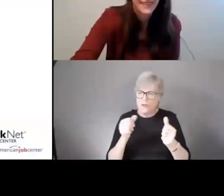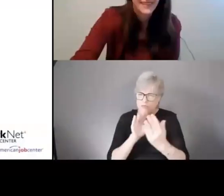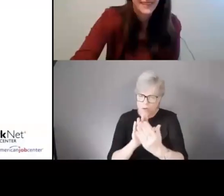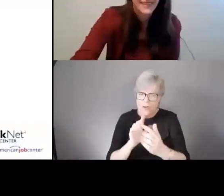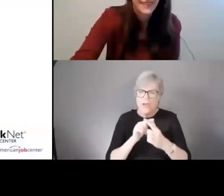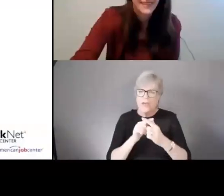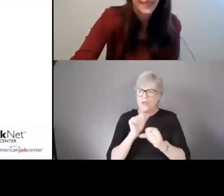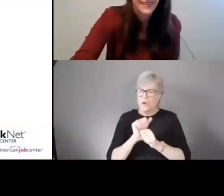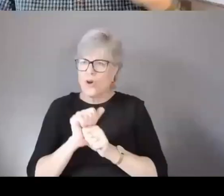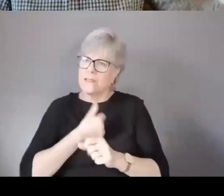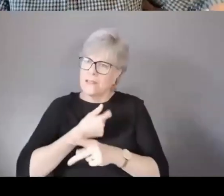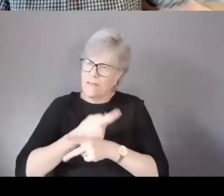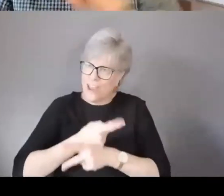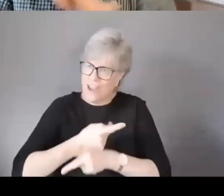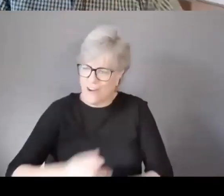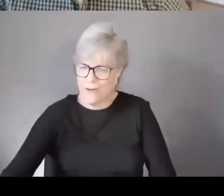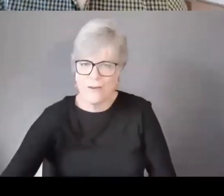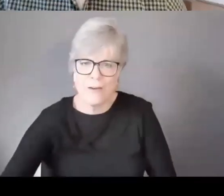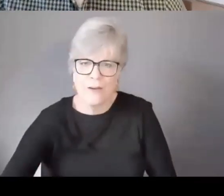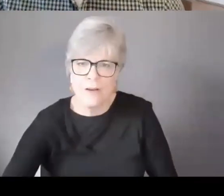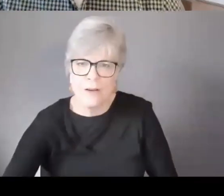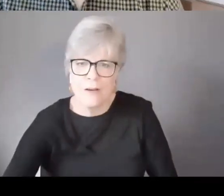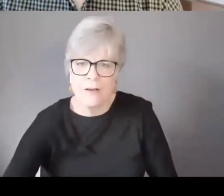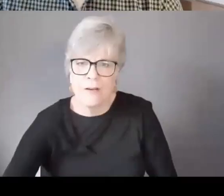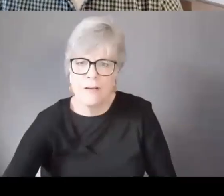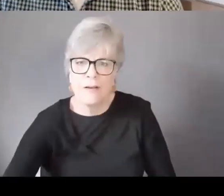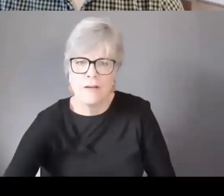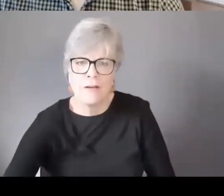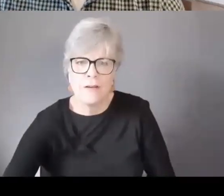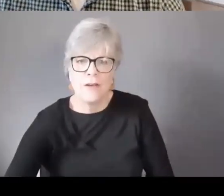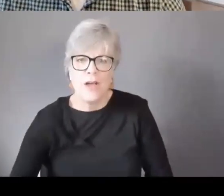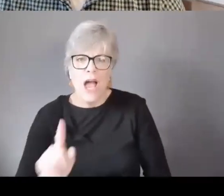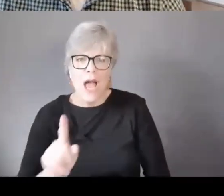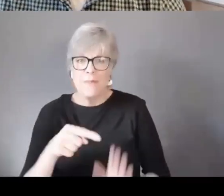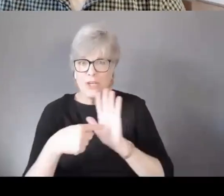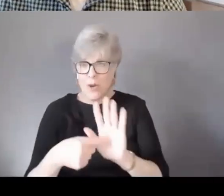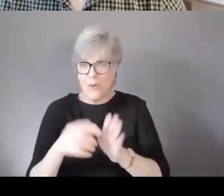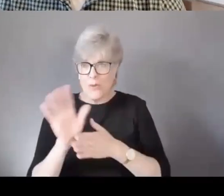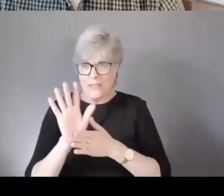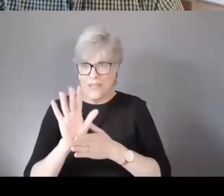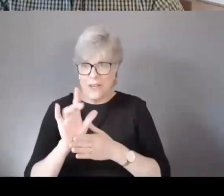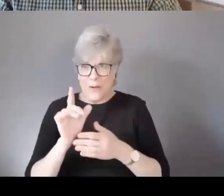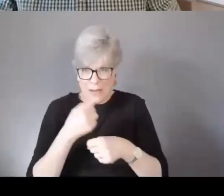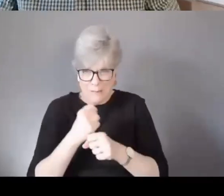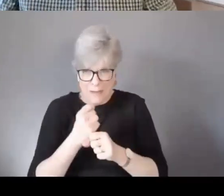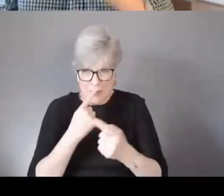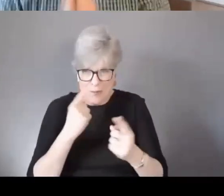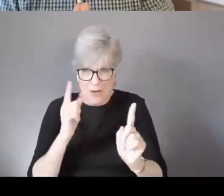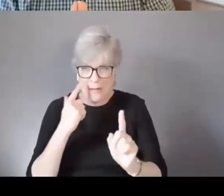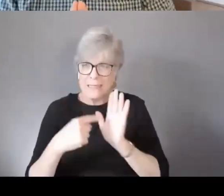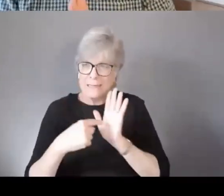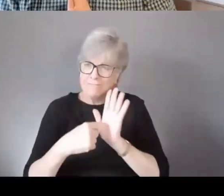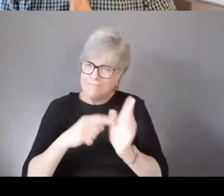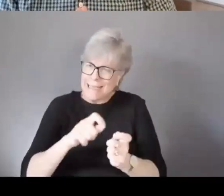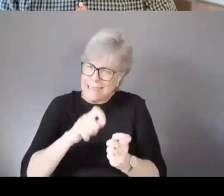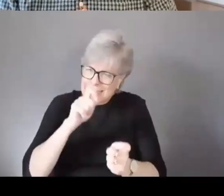work a little bit on self-care. We are running short on time, but I am still going to show you this video if I can get it to work, because I think it illustrates